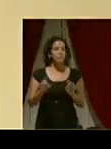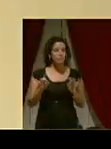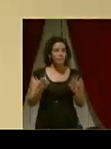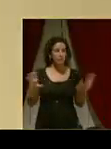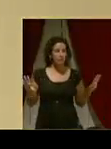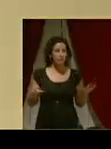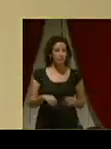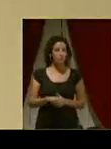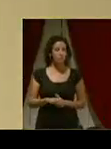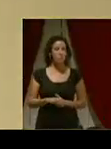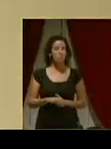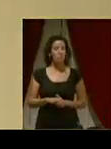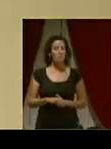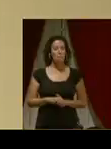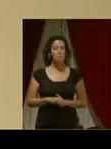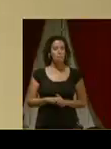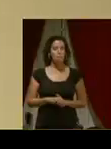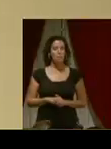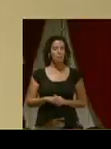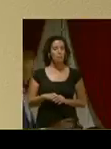Everything was clear?